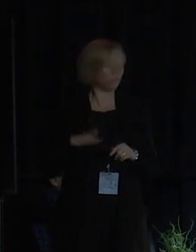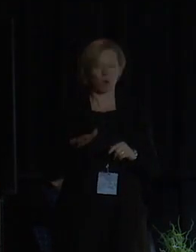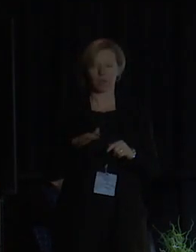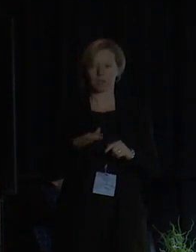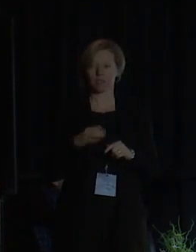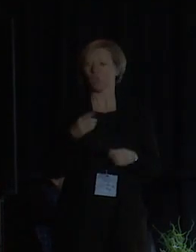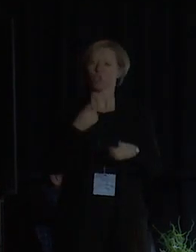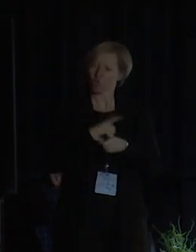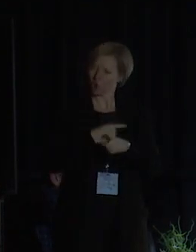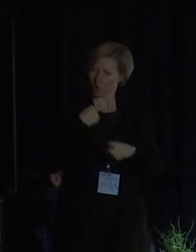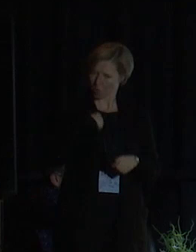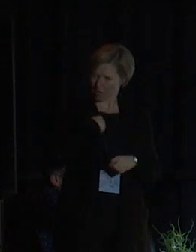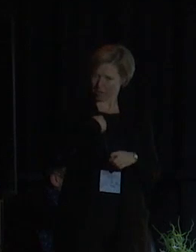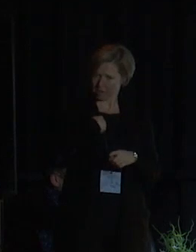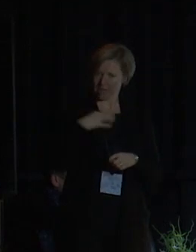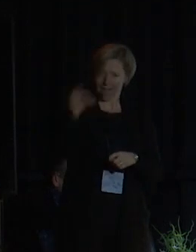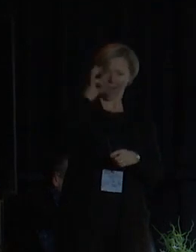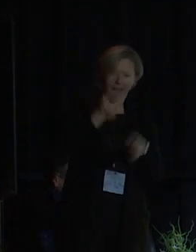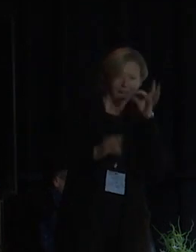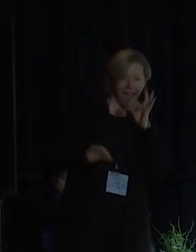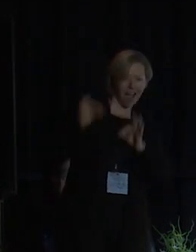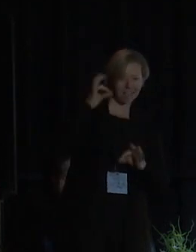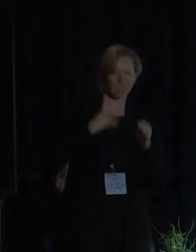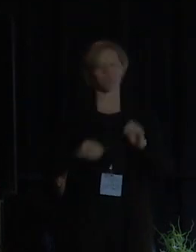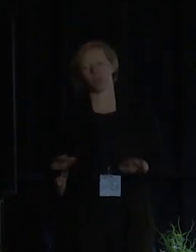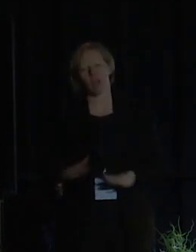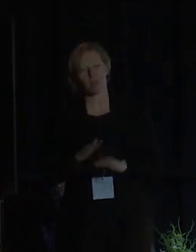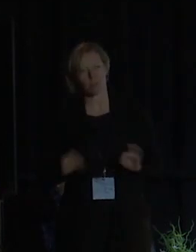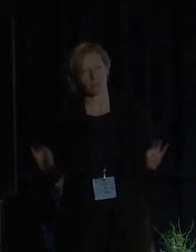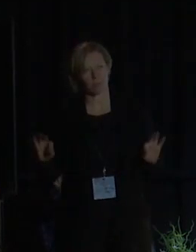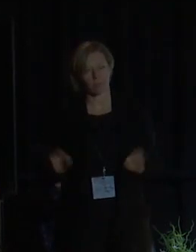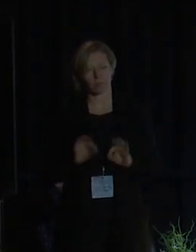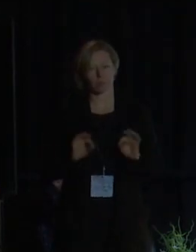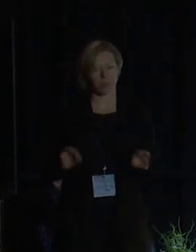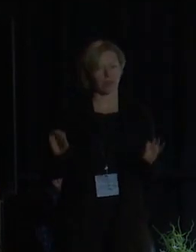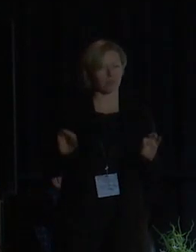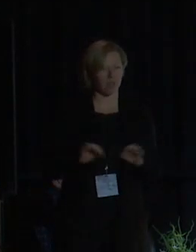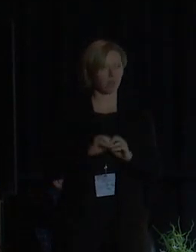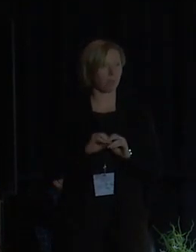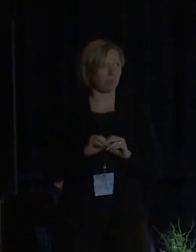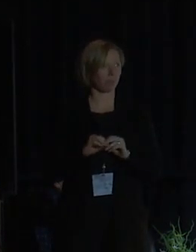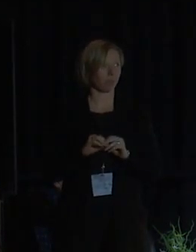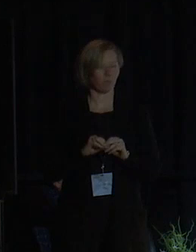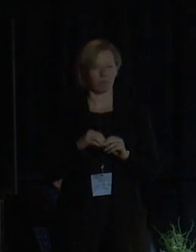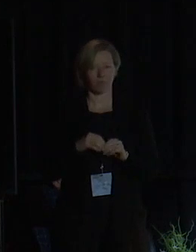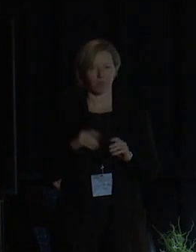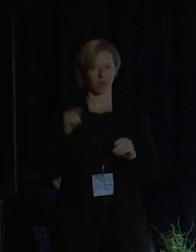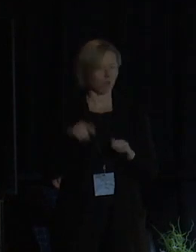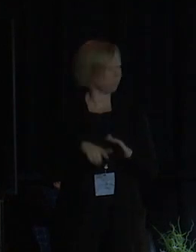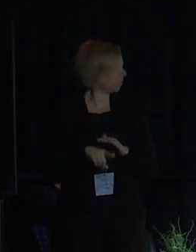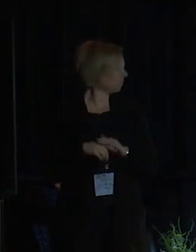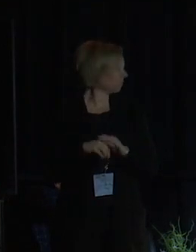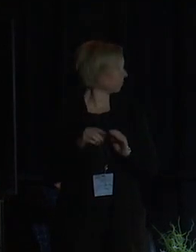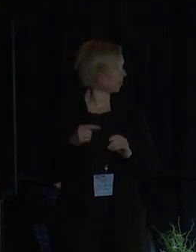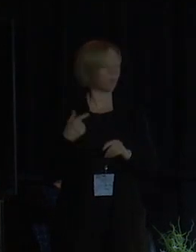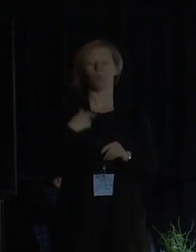want to talk to us and ask us lots of questions, hey, haul away the Fabularium. Away, hey,